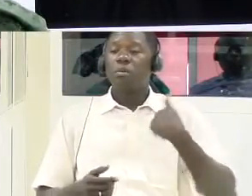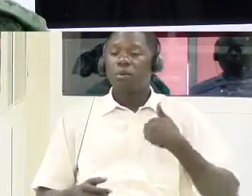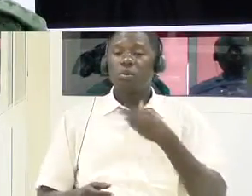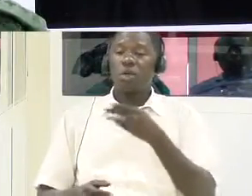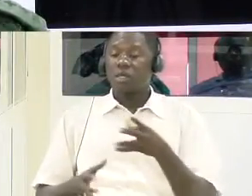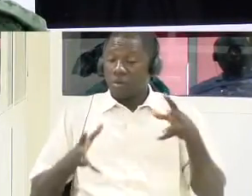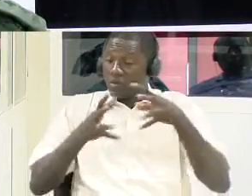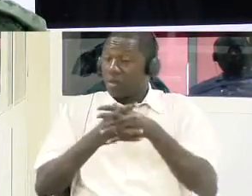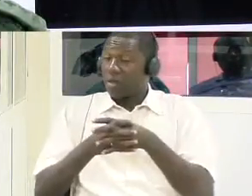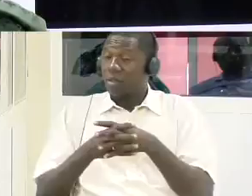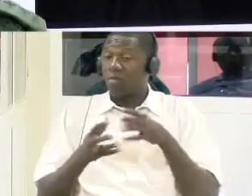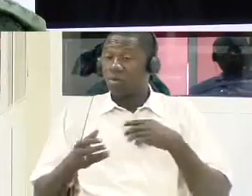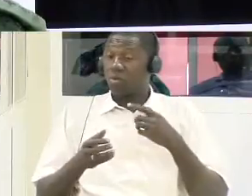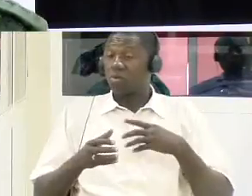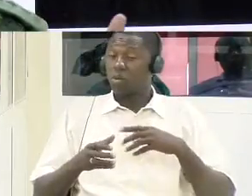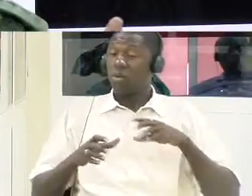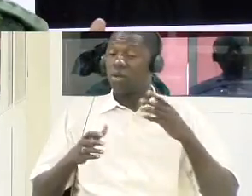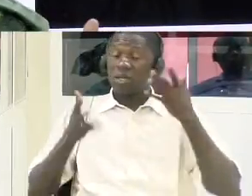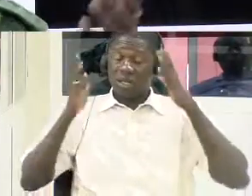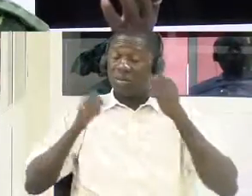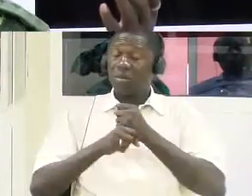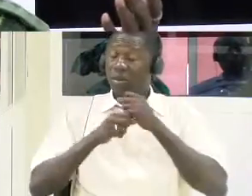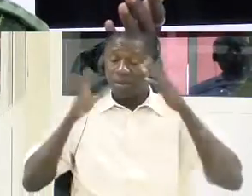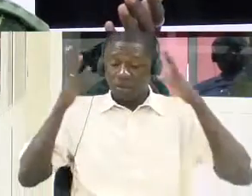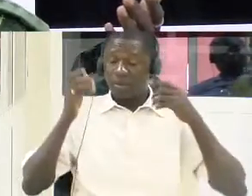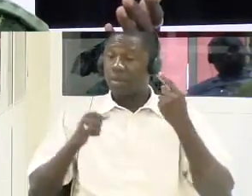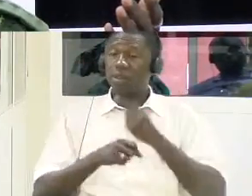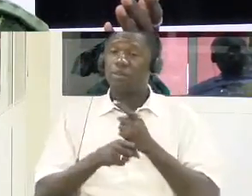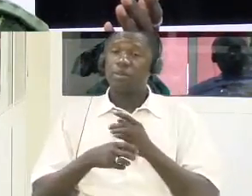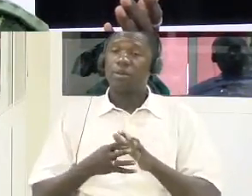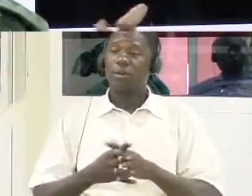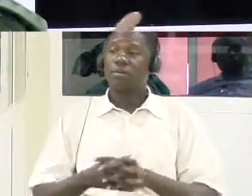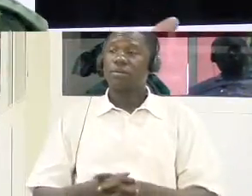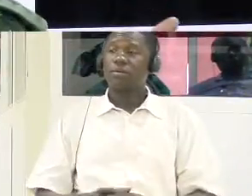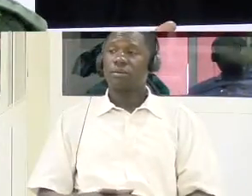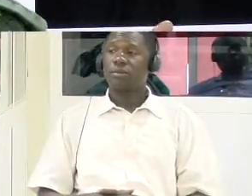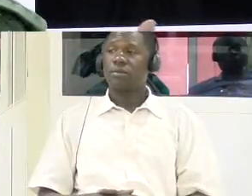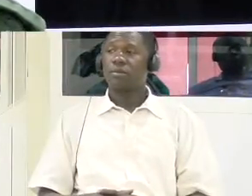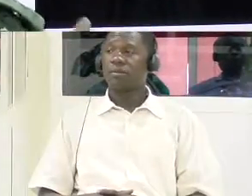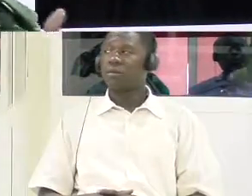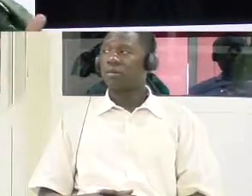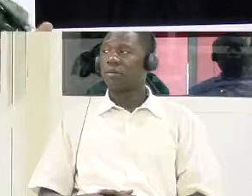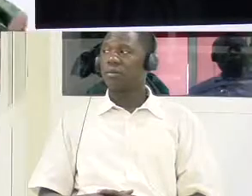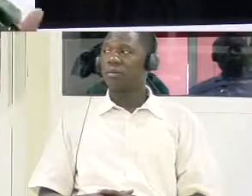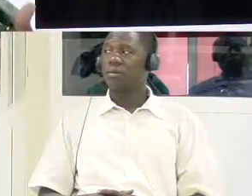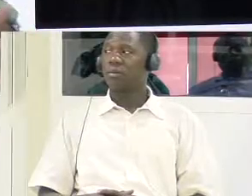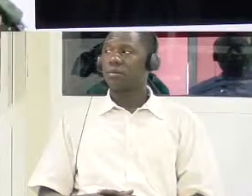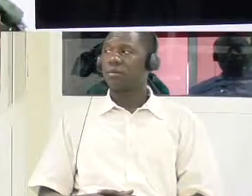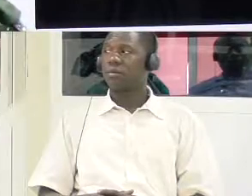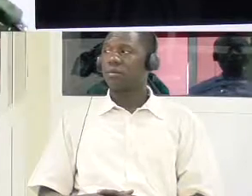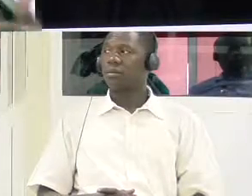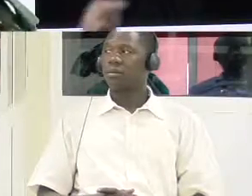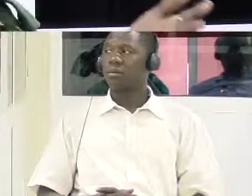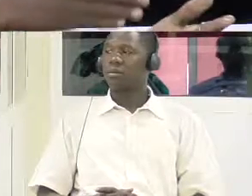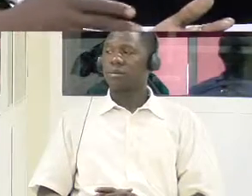the coalition that have won the election, because there was no logic for other people to do. I assume he was talking because he talked about the rigging